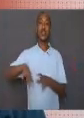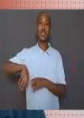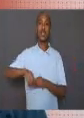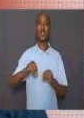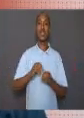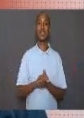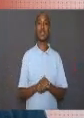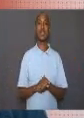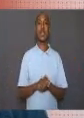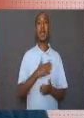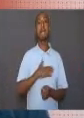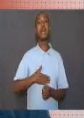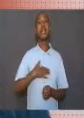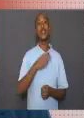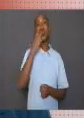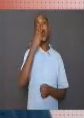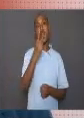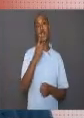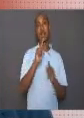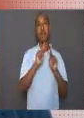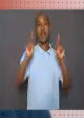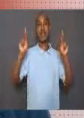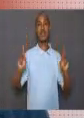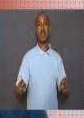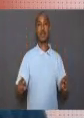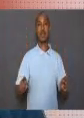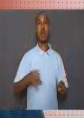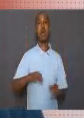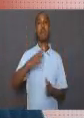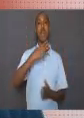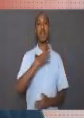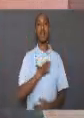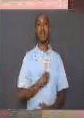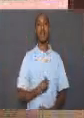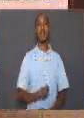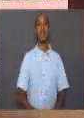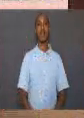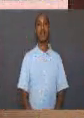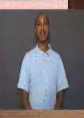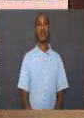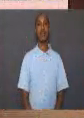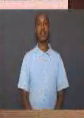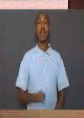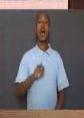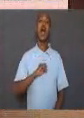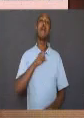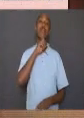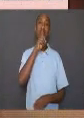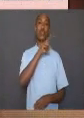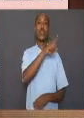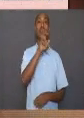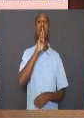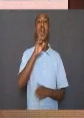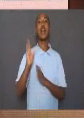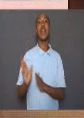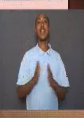Students, please look at the periodic table of elements. I am sure you already